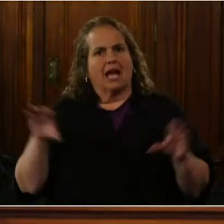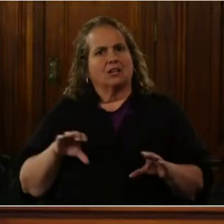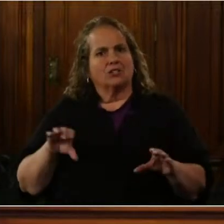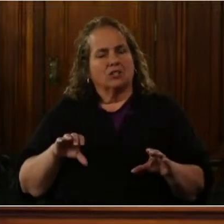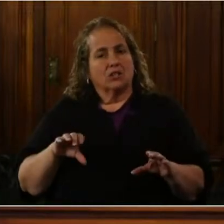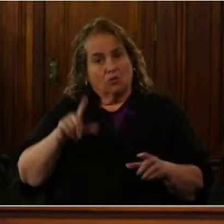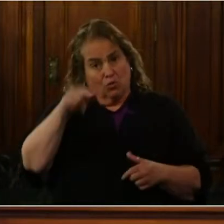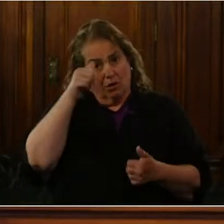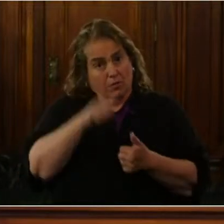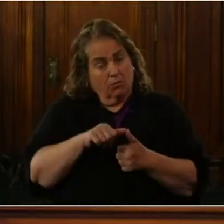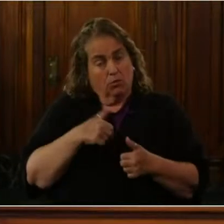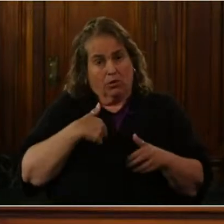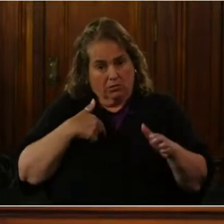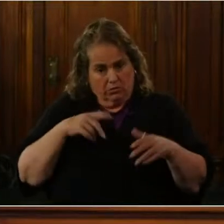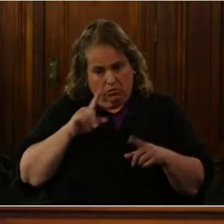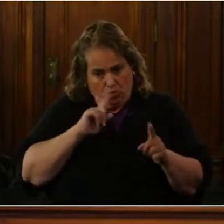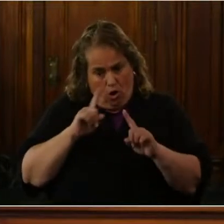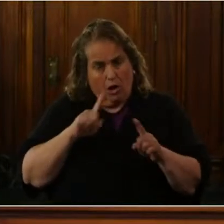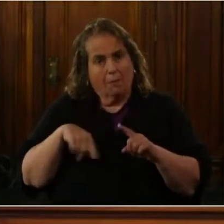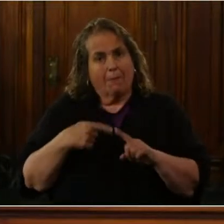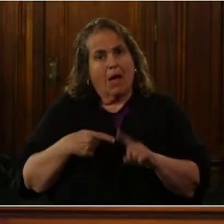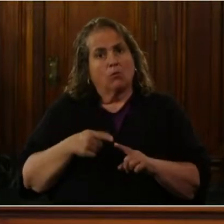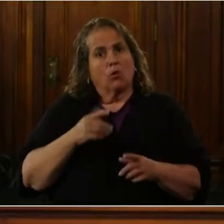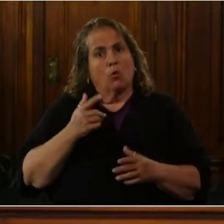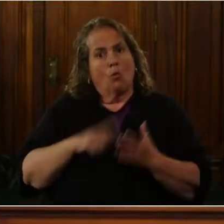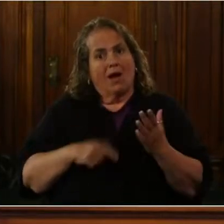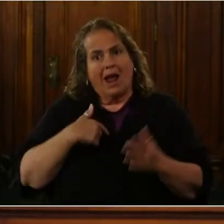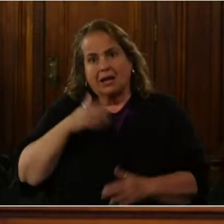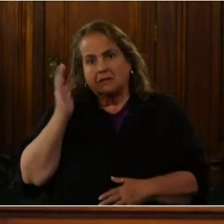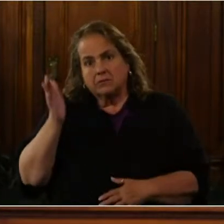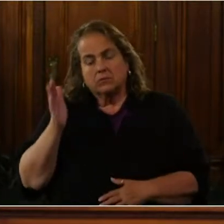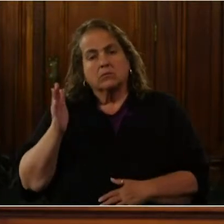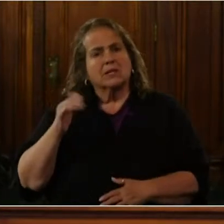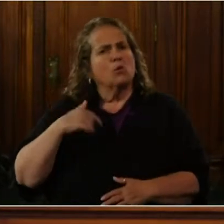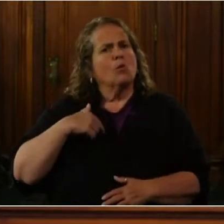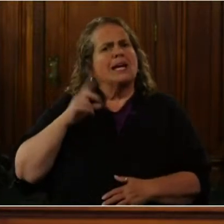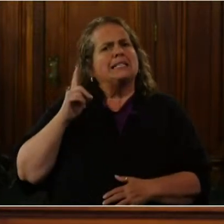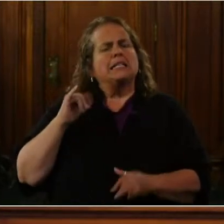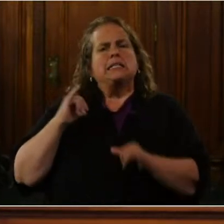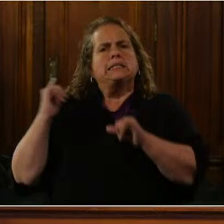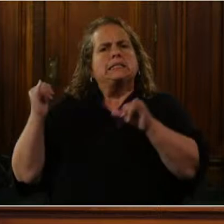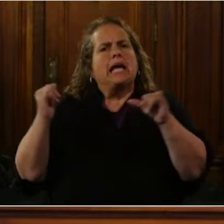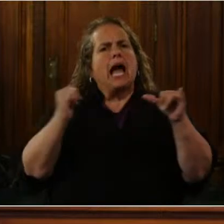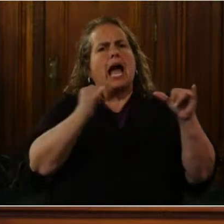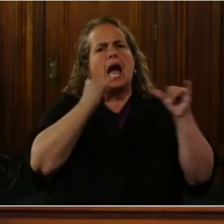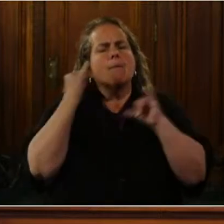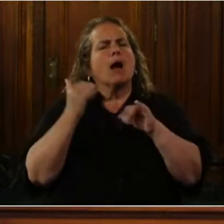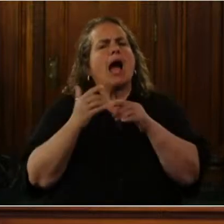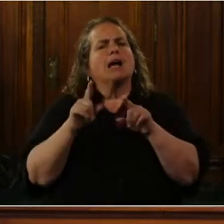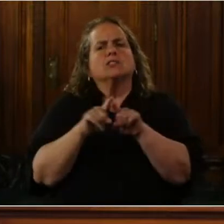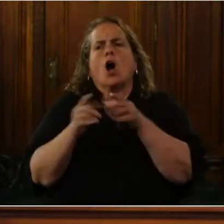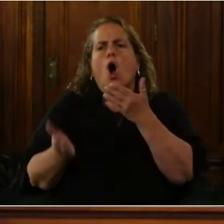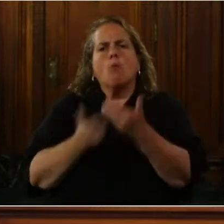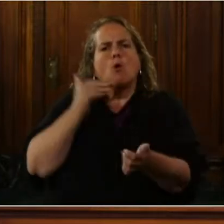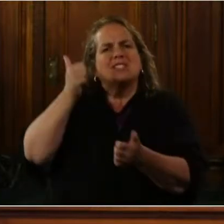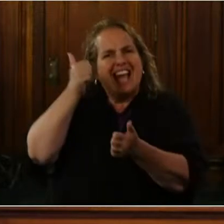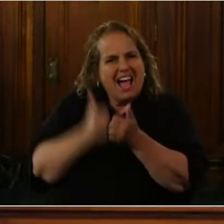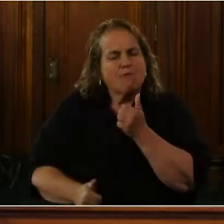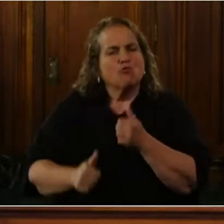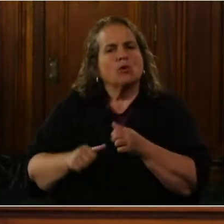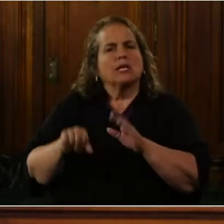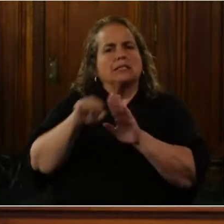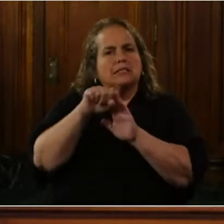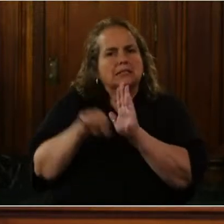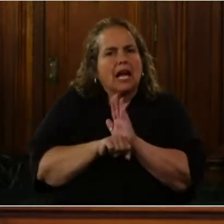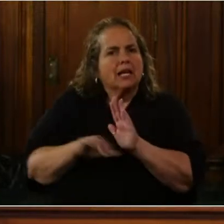that we've done the same thing that almost every other state, Democrat and Republican, have done? You know, it's after